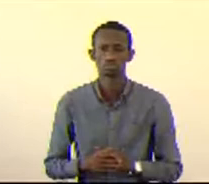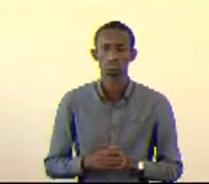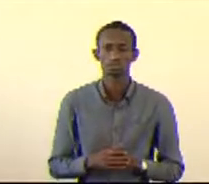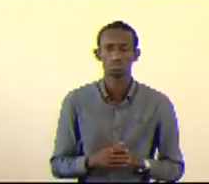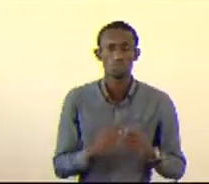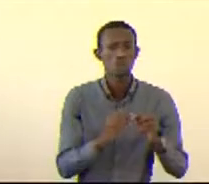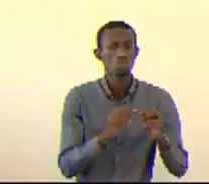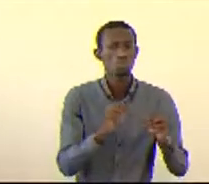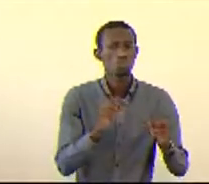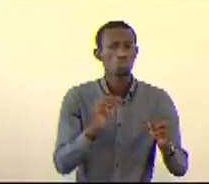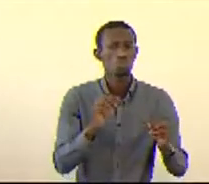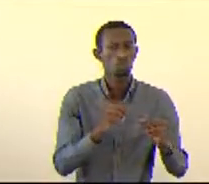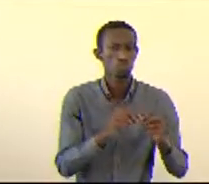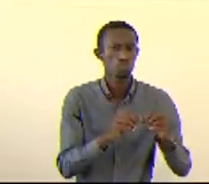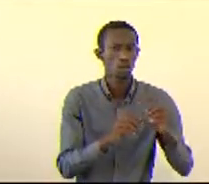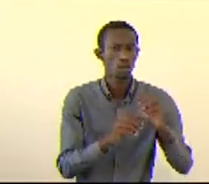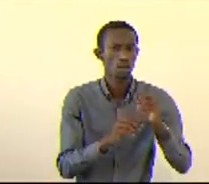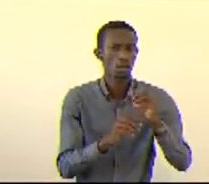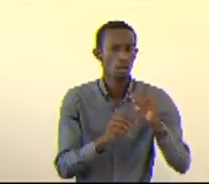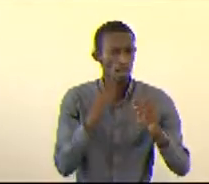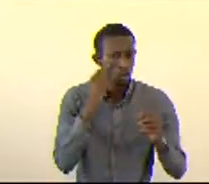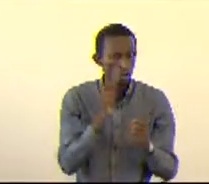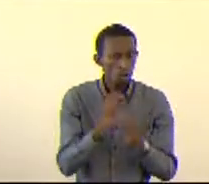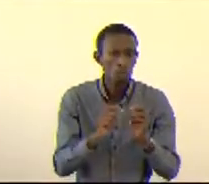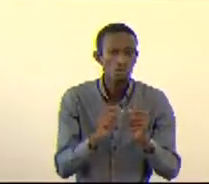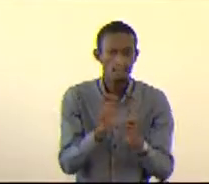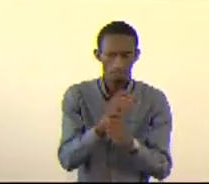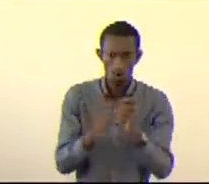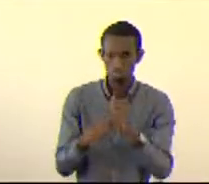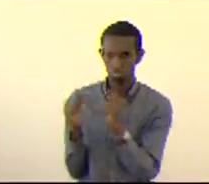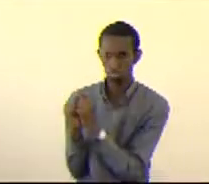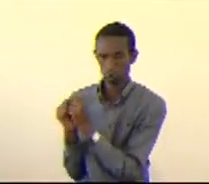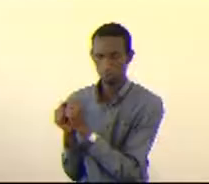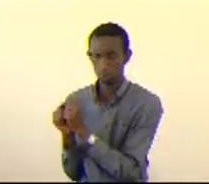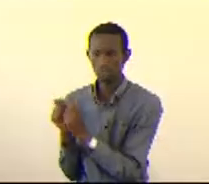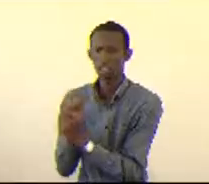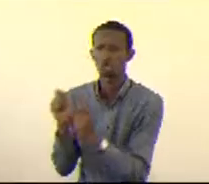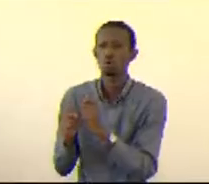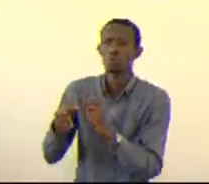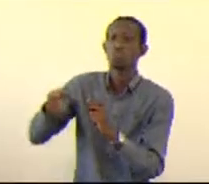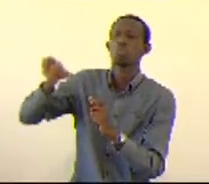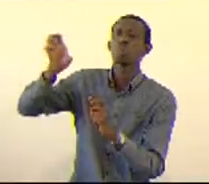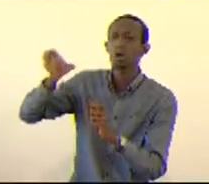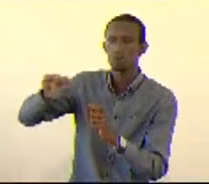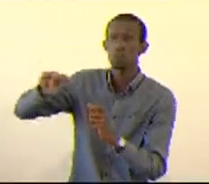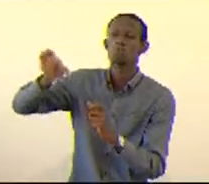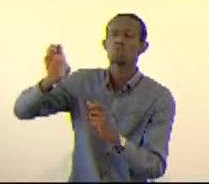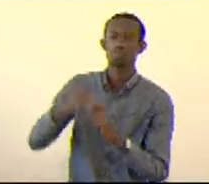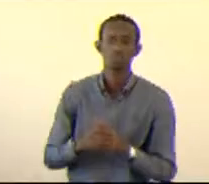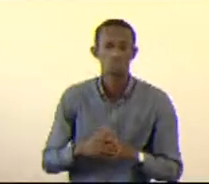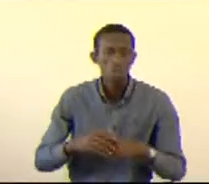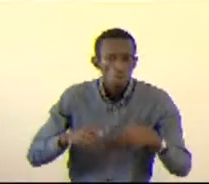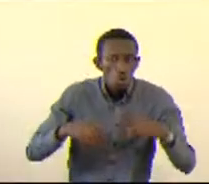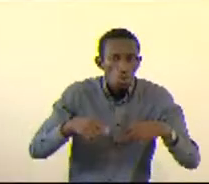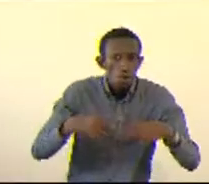from solid to liquid, and we call that melting, if you remember. Again, when you move from this point going upwards, there's no